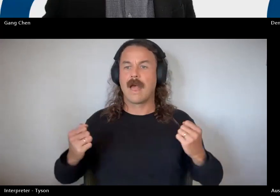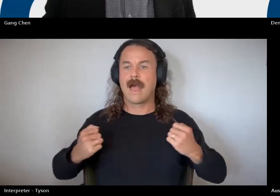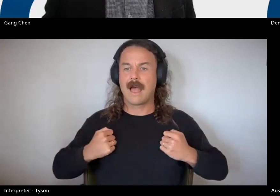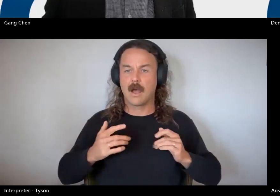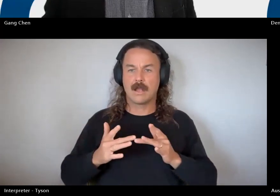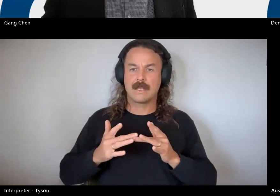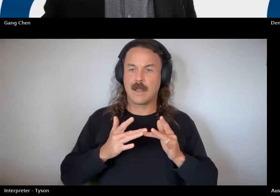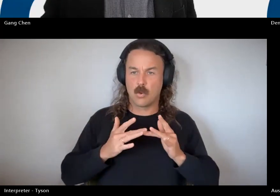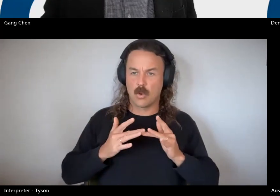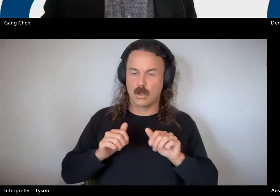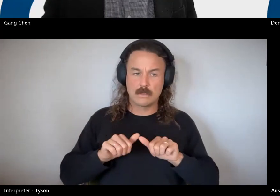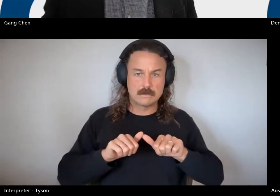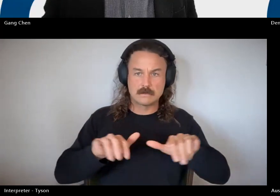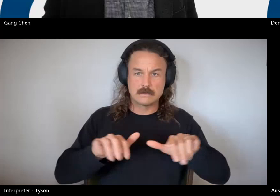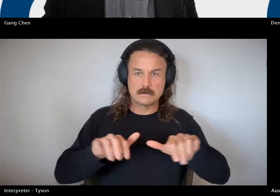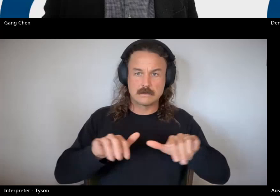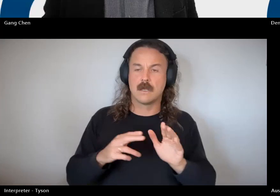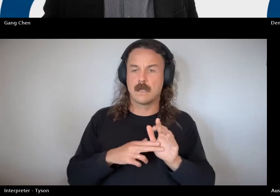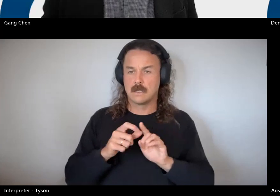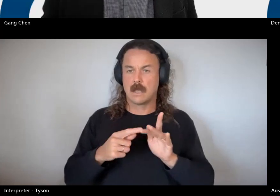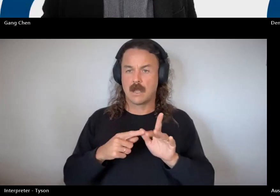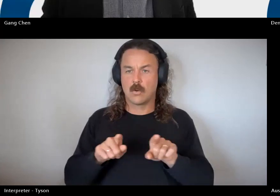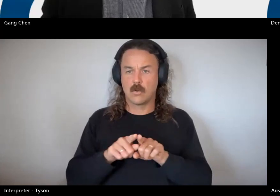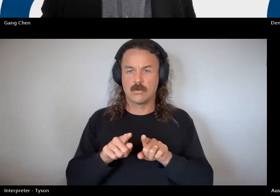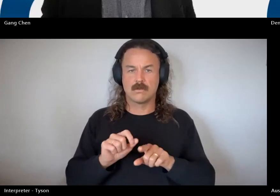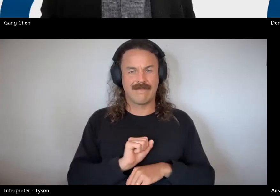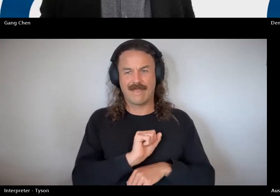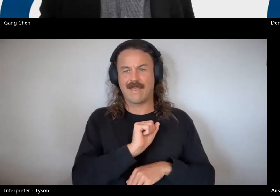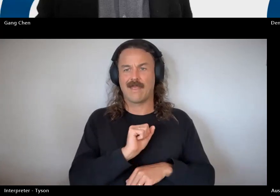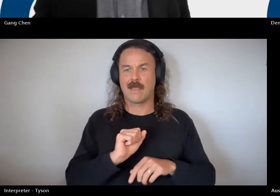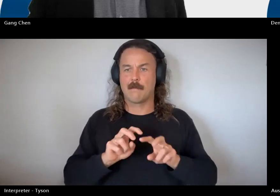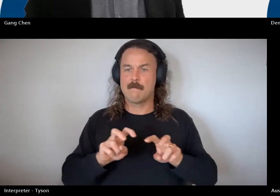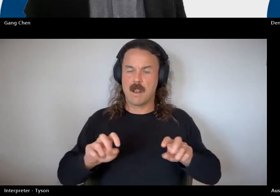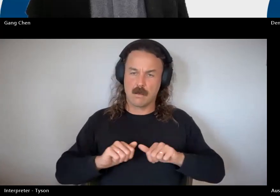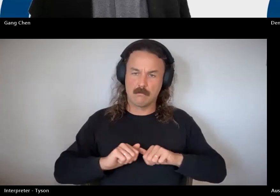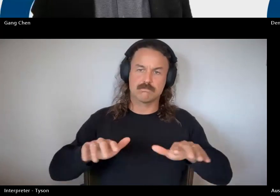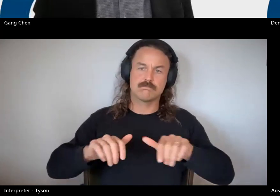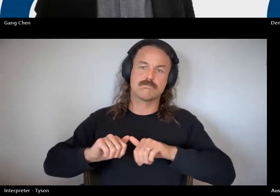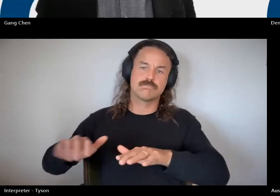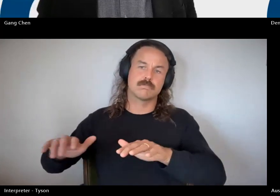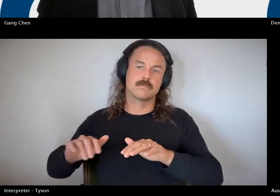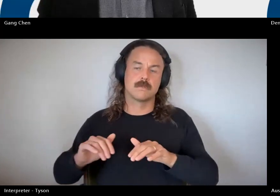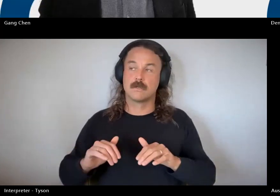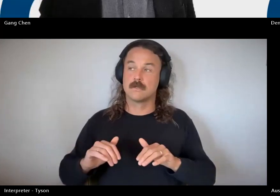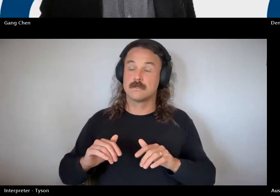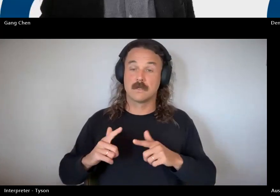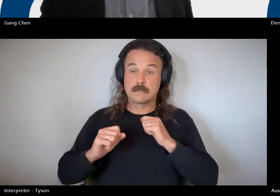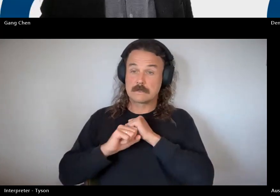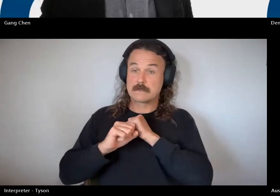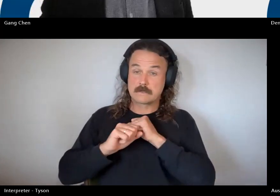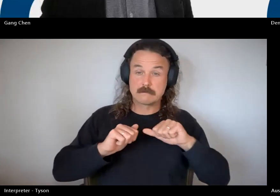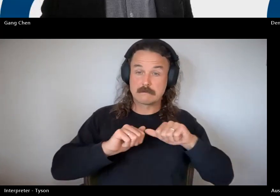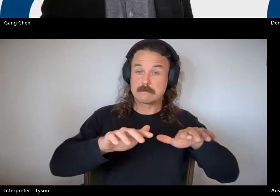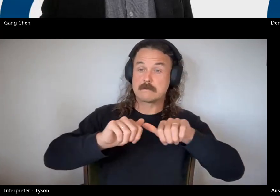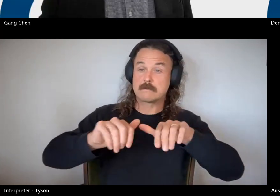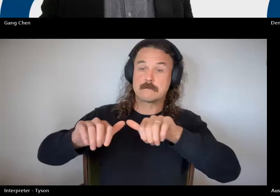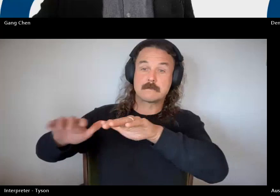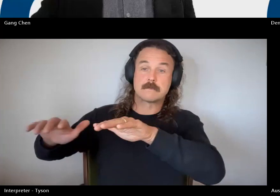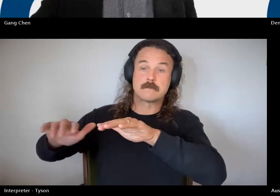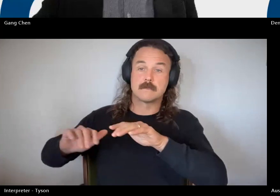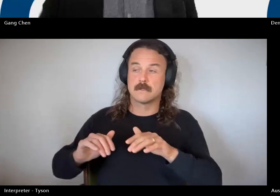to their panels as well. So it was quite a broad range of options that were used to try and recruit